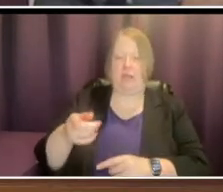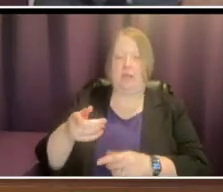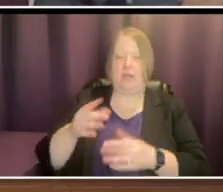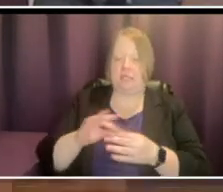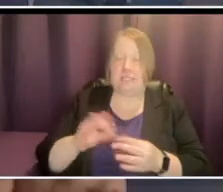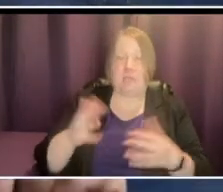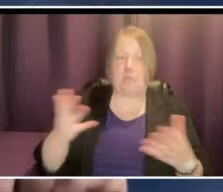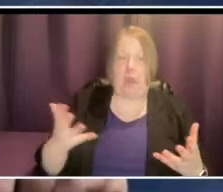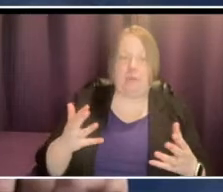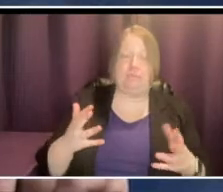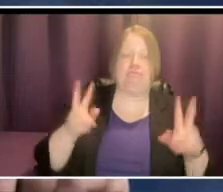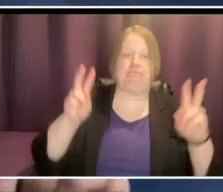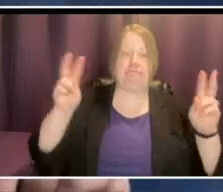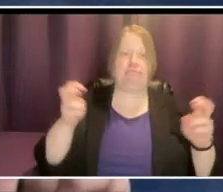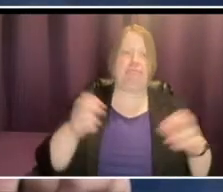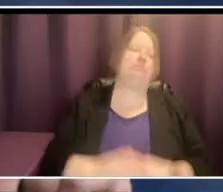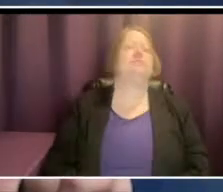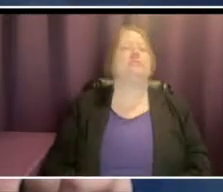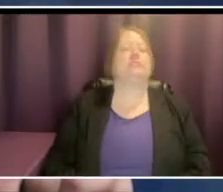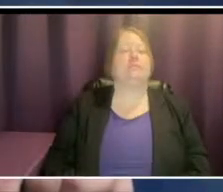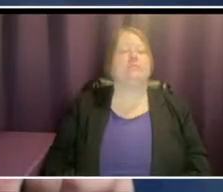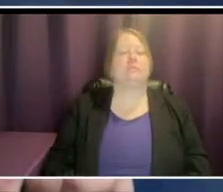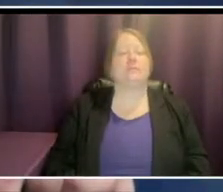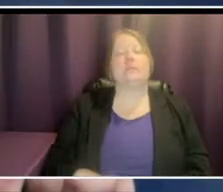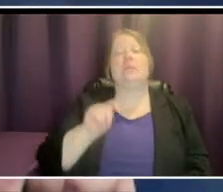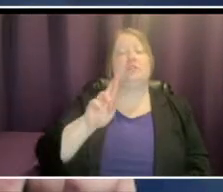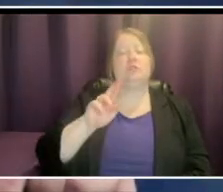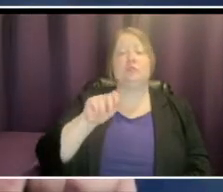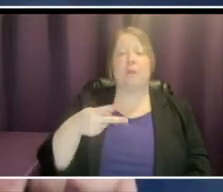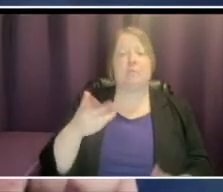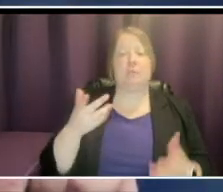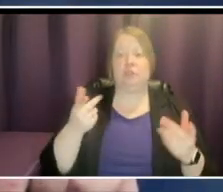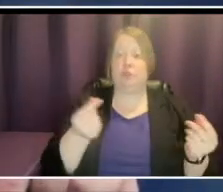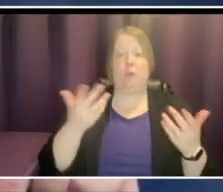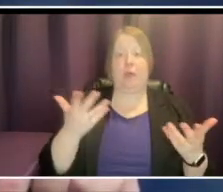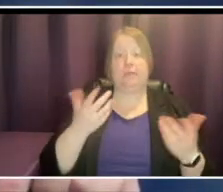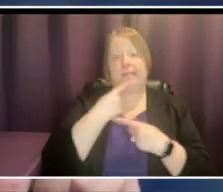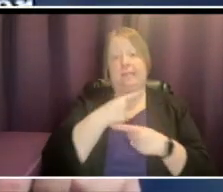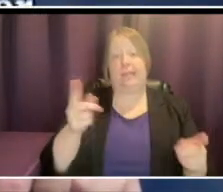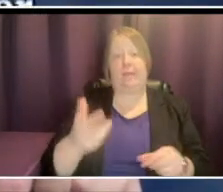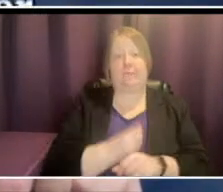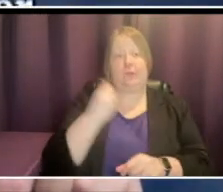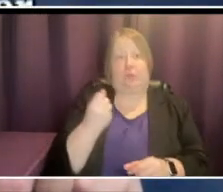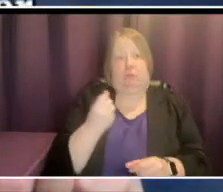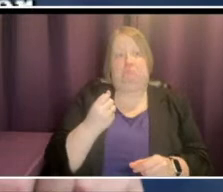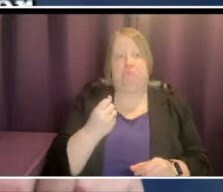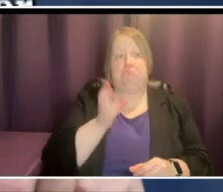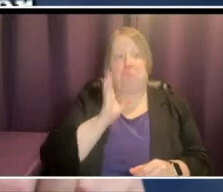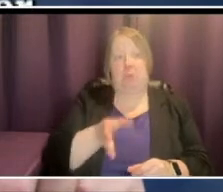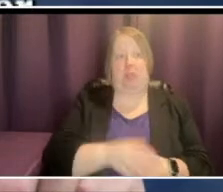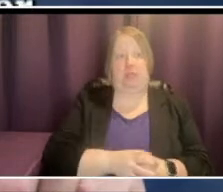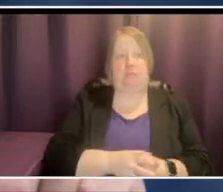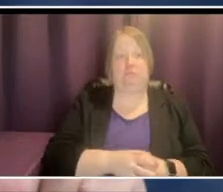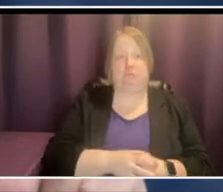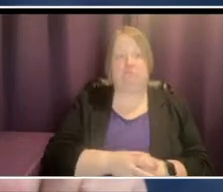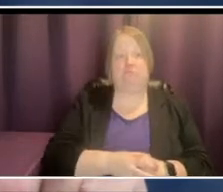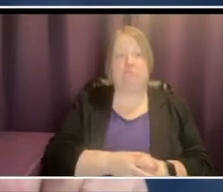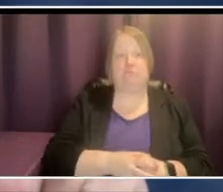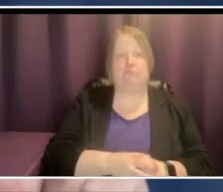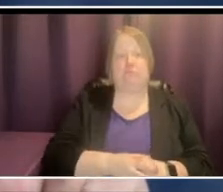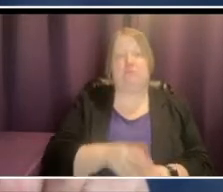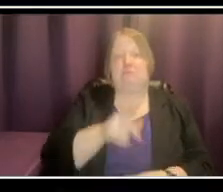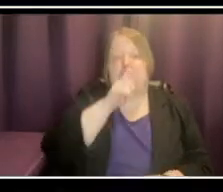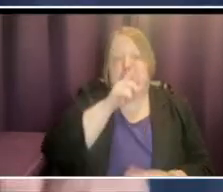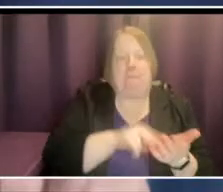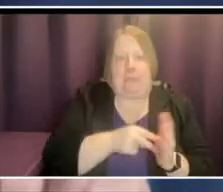And what Trump's going to do is just declare victory, right? He's going to declare victory. But that doesn't mean he's the winner. He's just going to